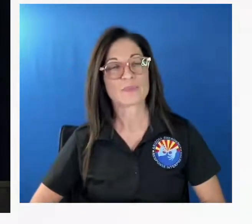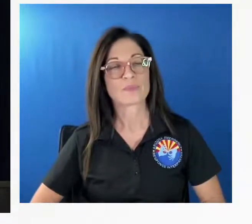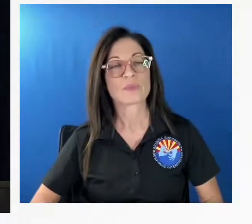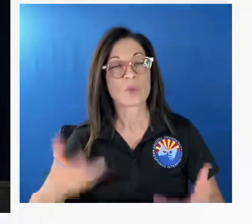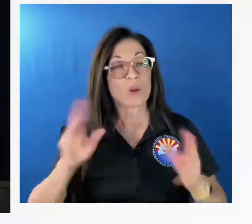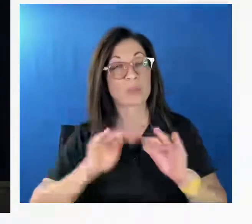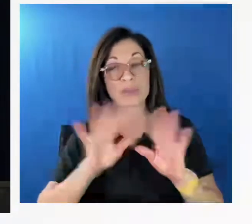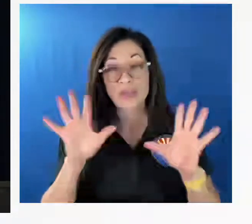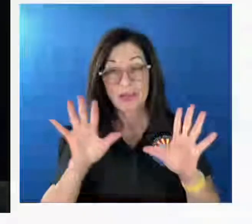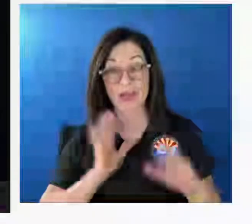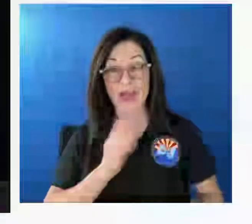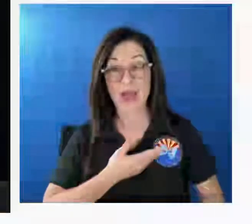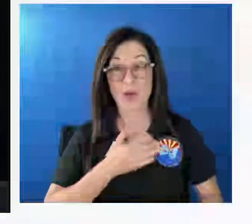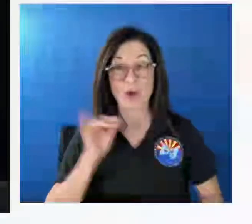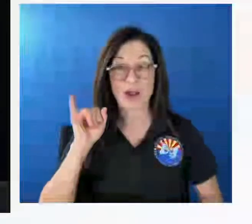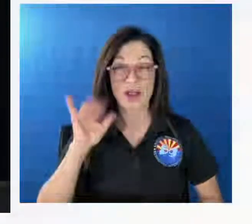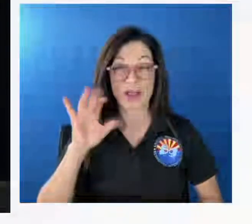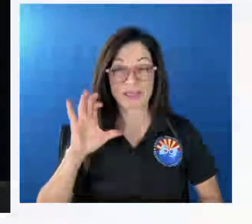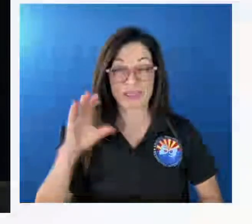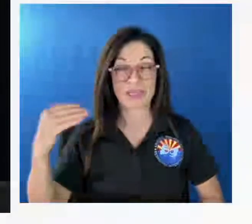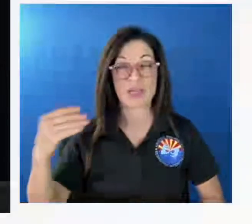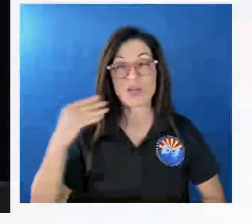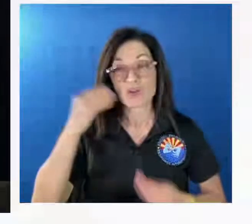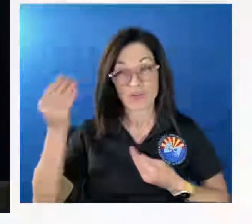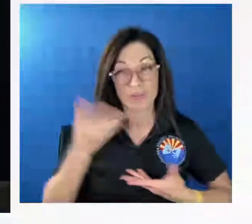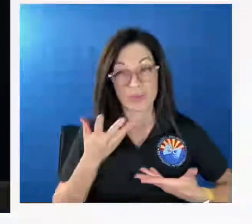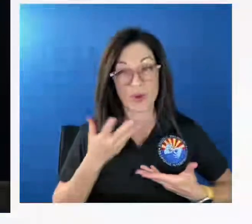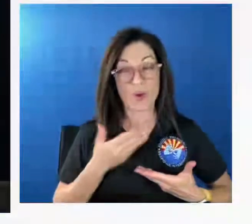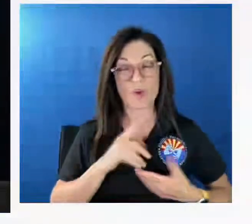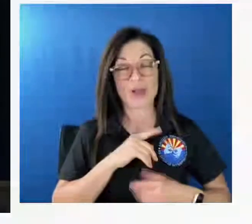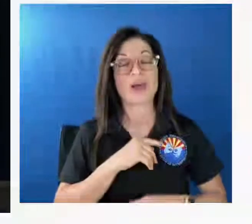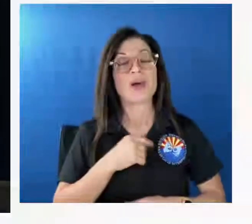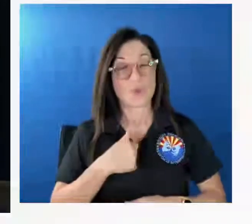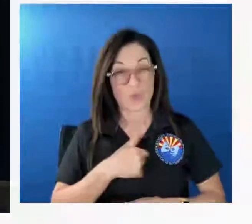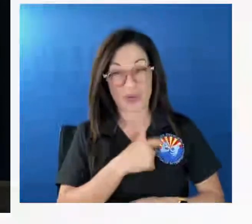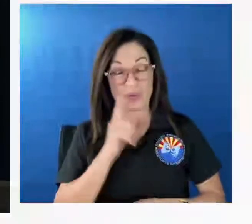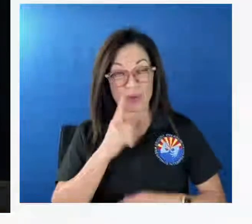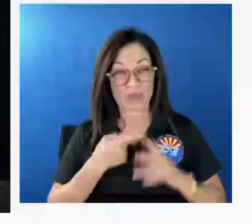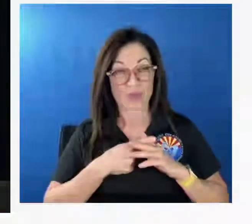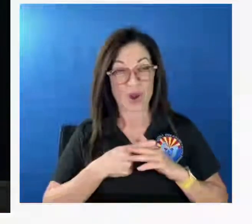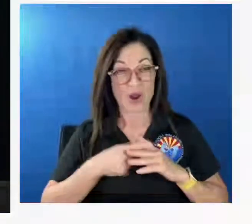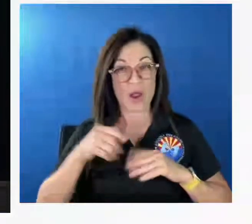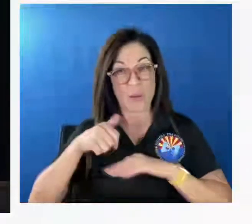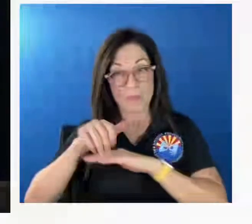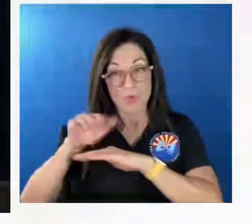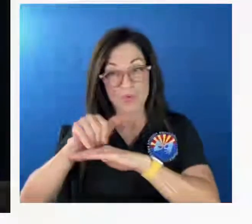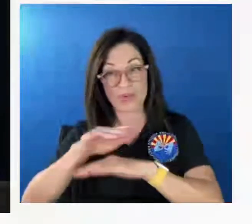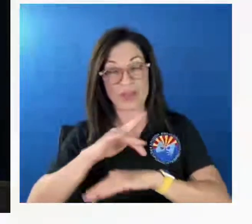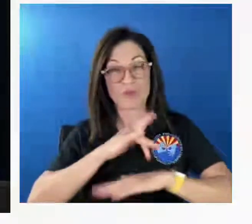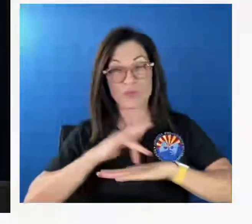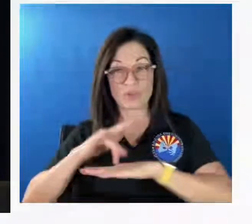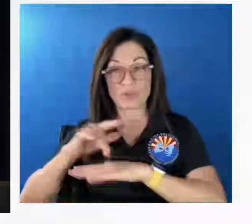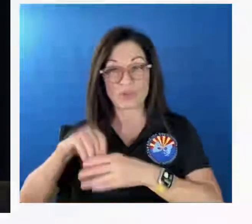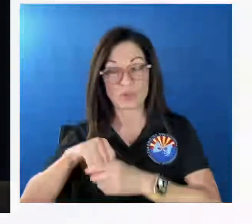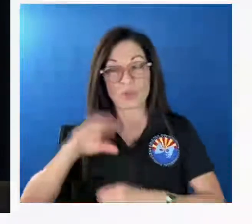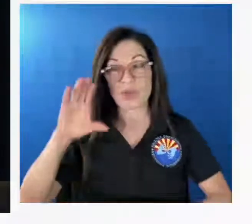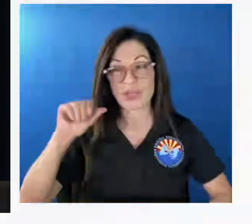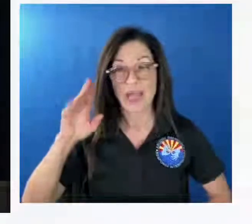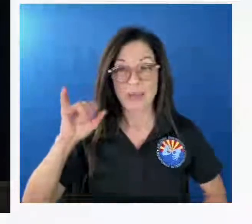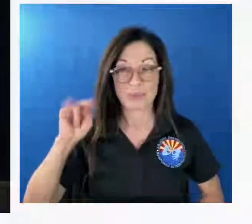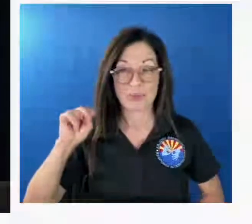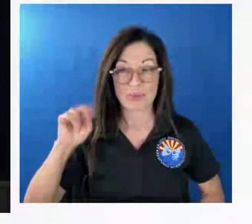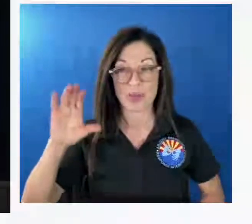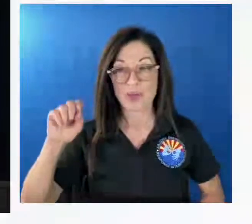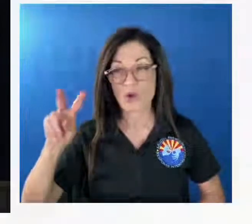Our incident commander reminded me when I came up here that we are going to start moving resources up into Cabin Cove and Silver